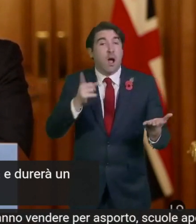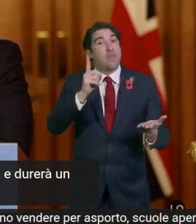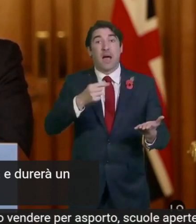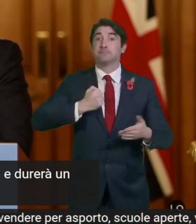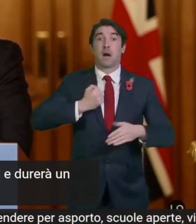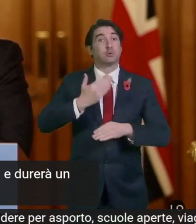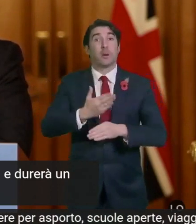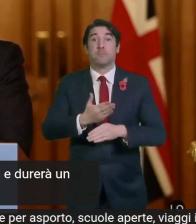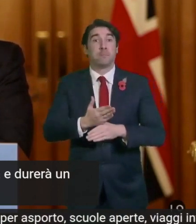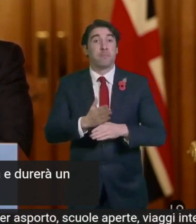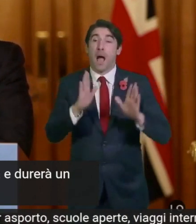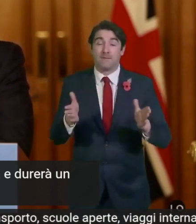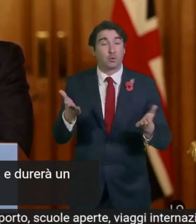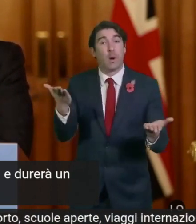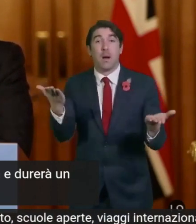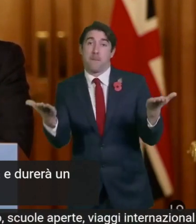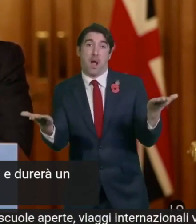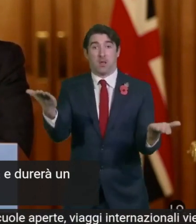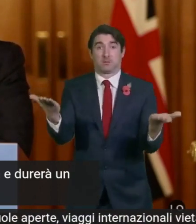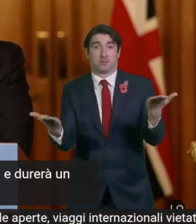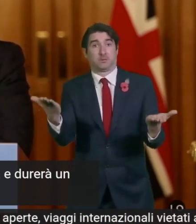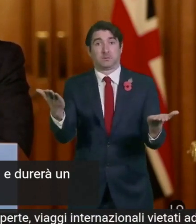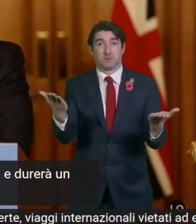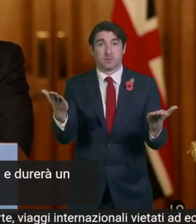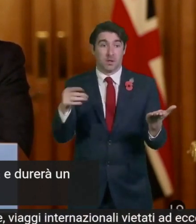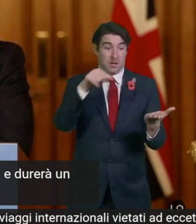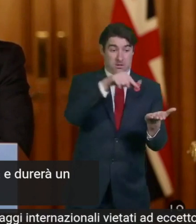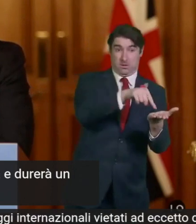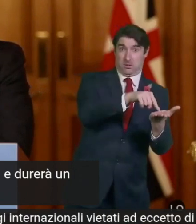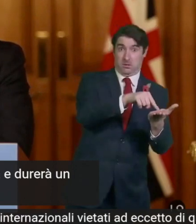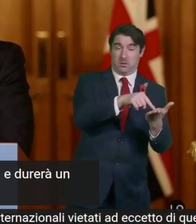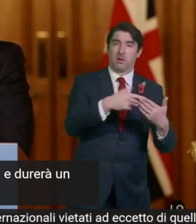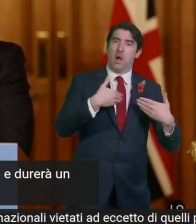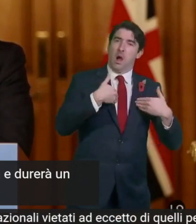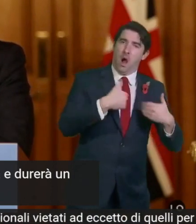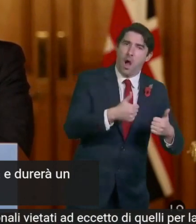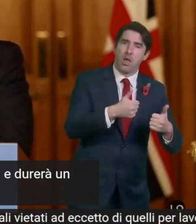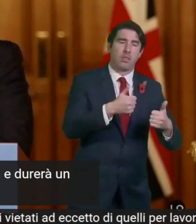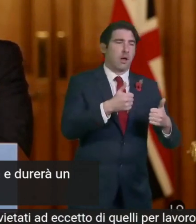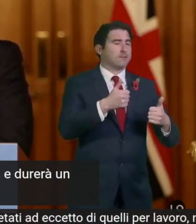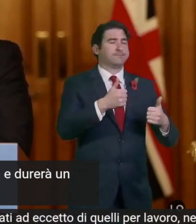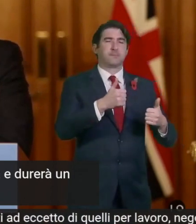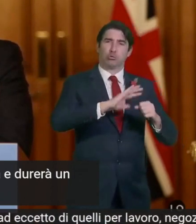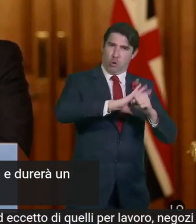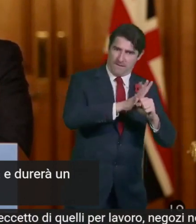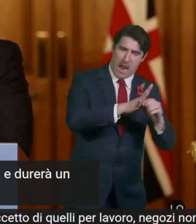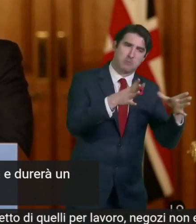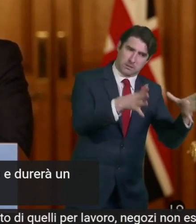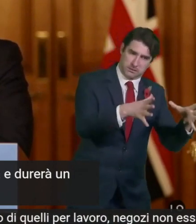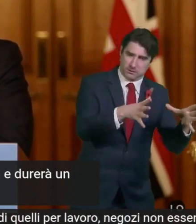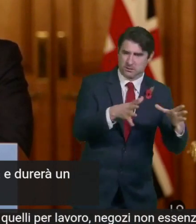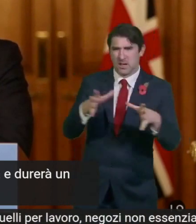the consequences for people's lives, for people's mental health, people's livelihoods that comes from